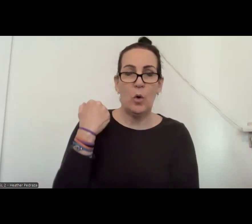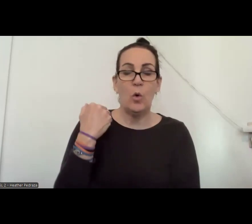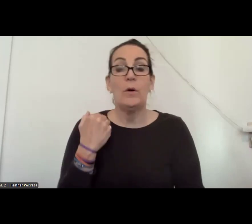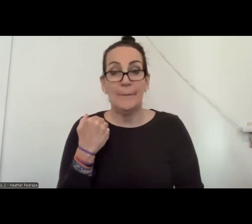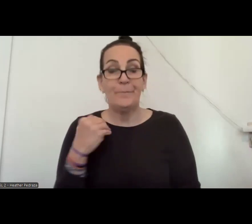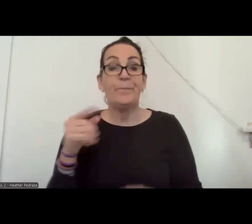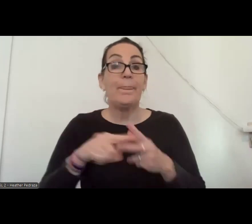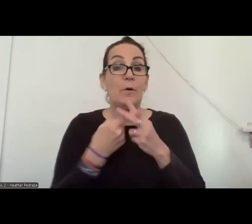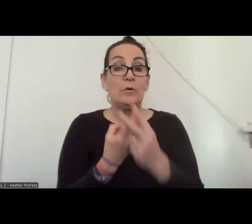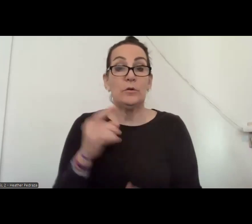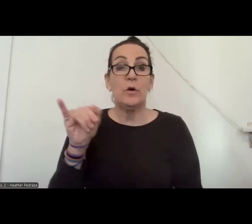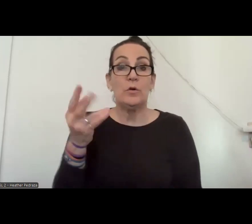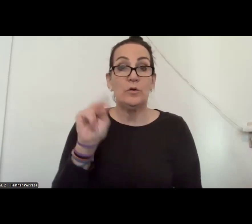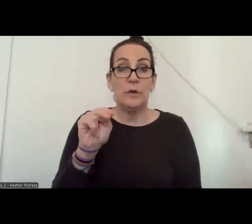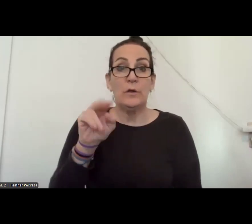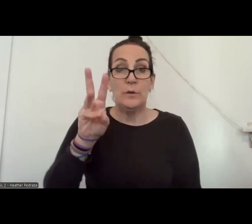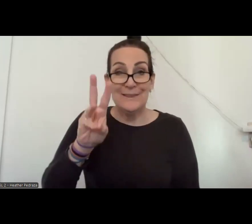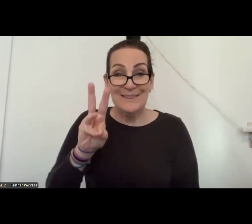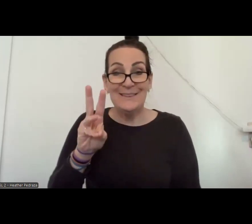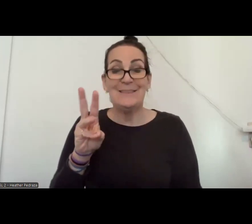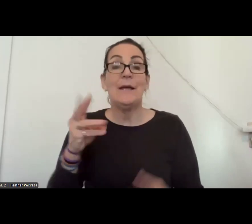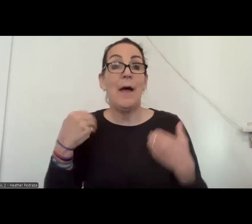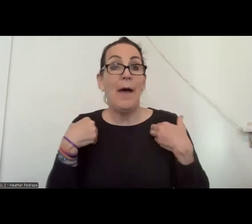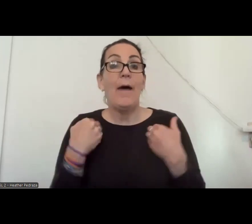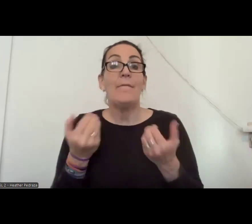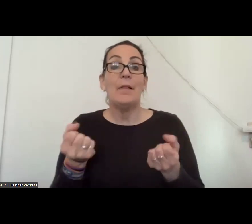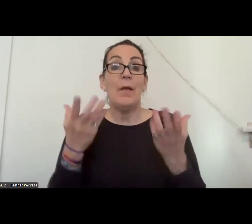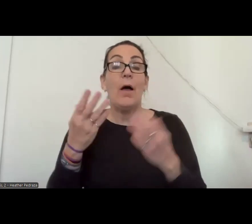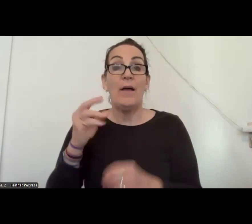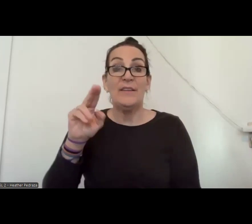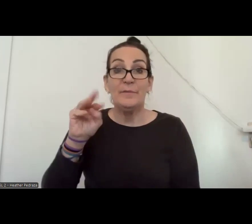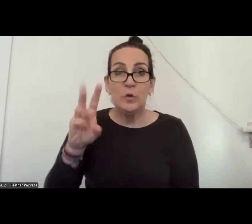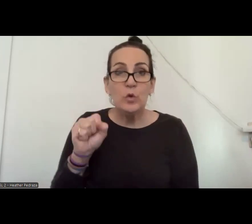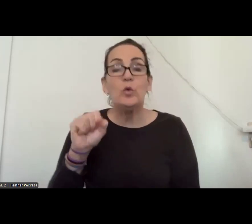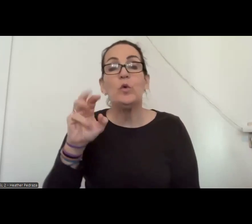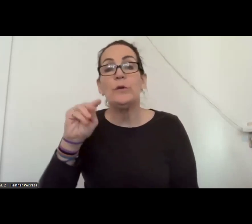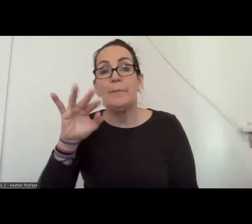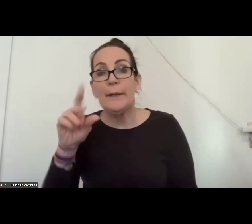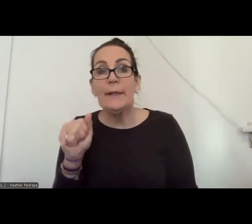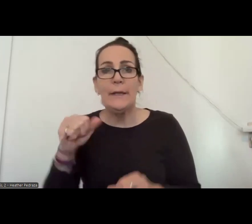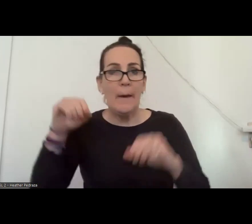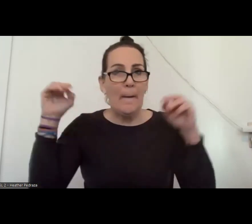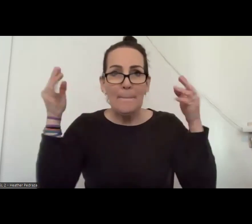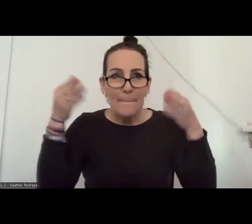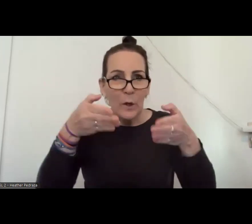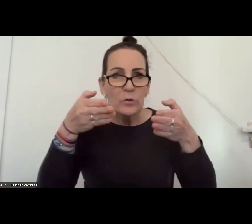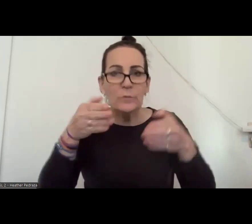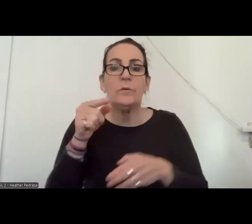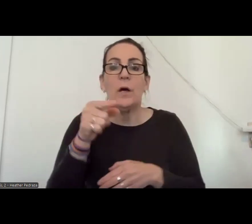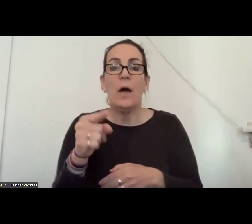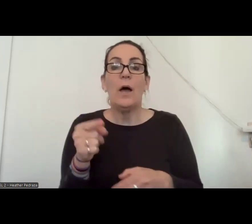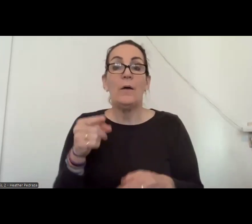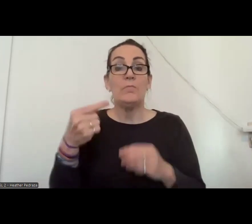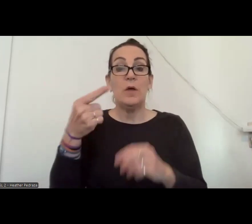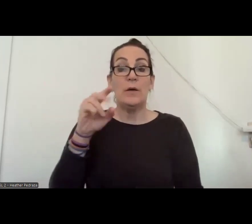on January 6th, and there was a lot of media attention on that day in 2021 about activities at the US Capitol.